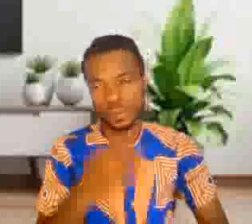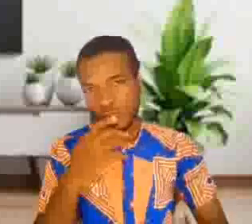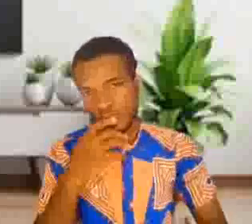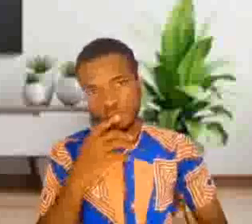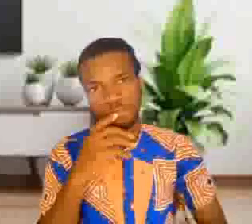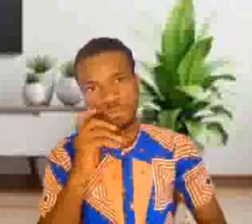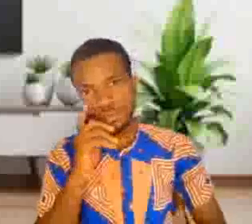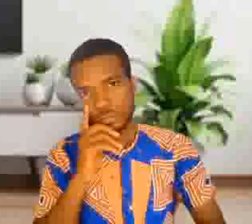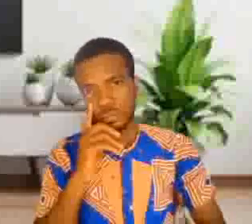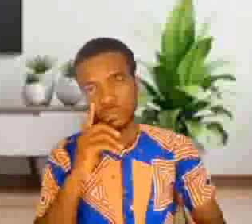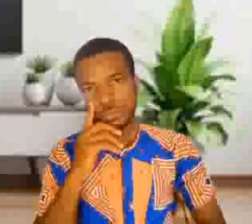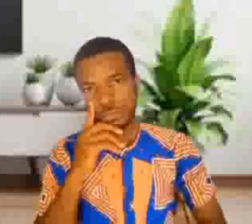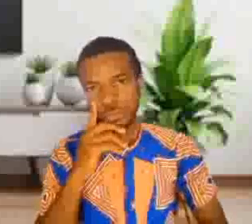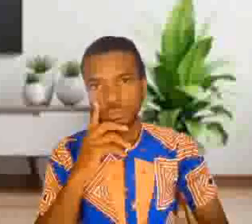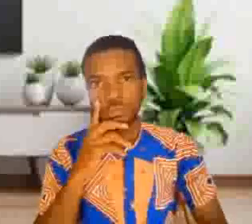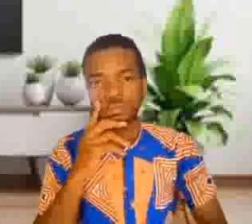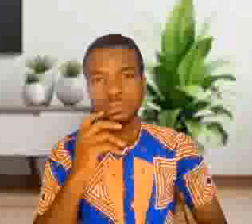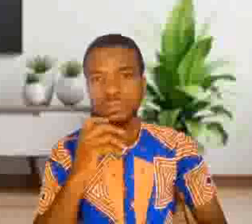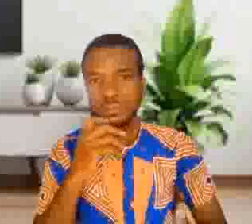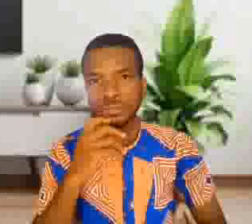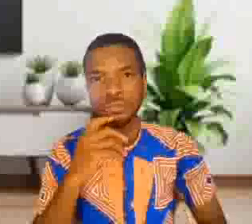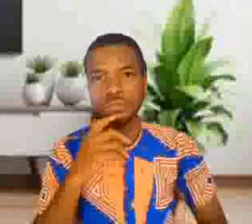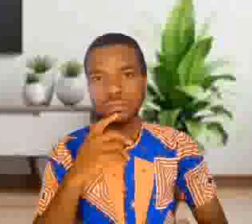Gatalish, Rakibaros Doverakida,